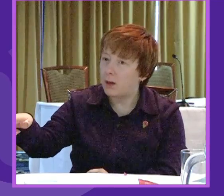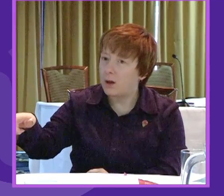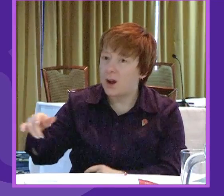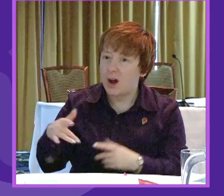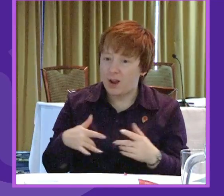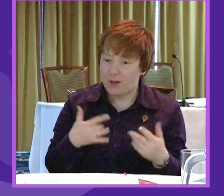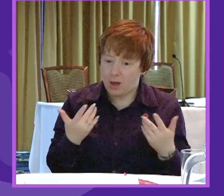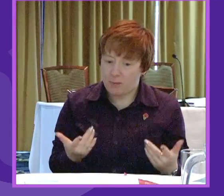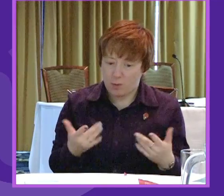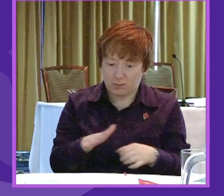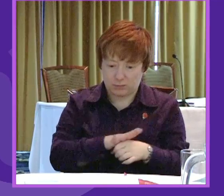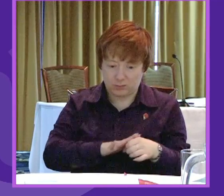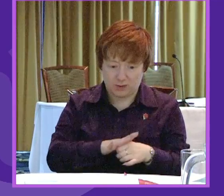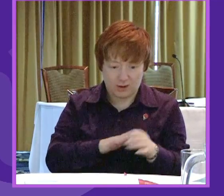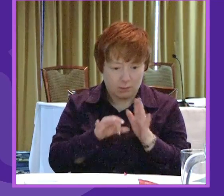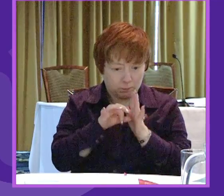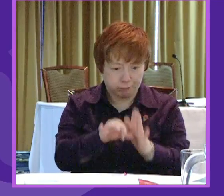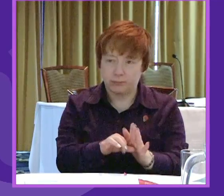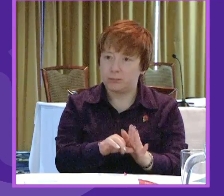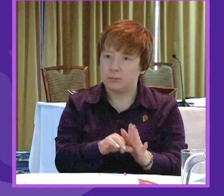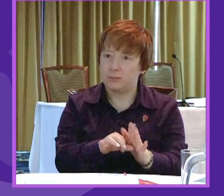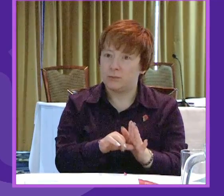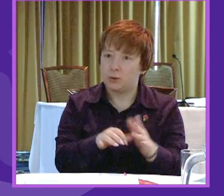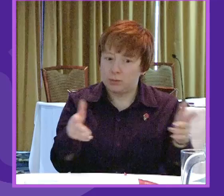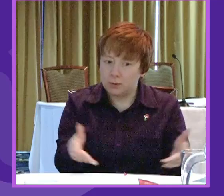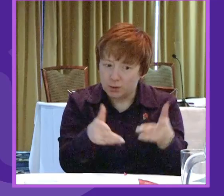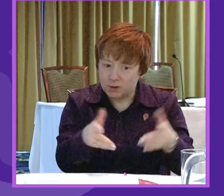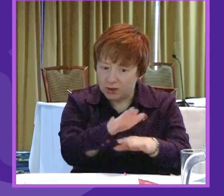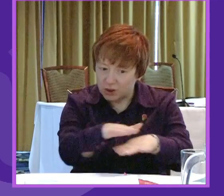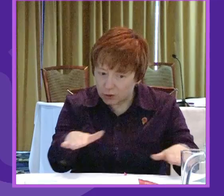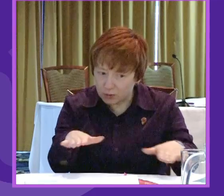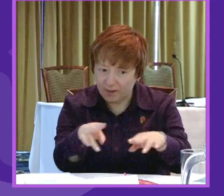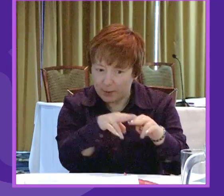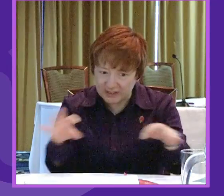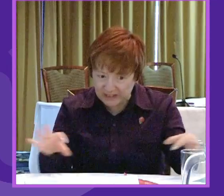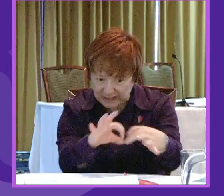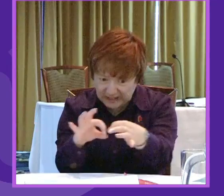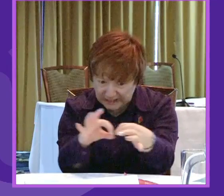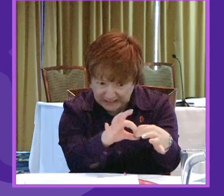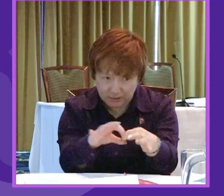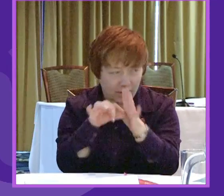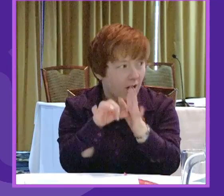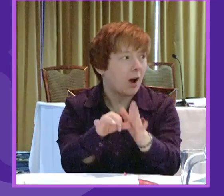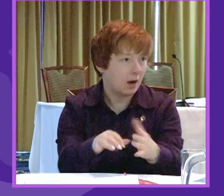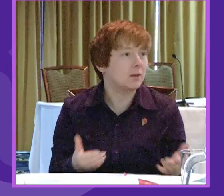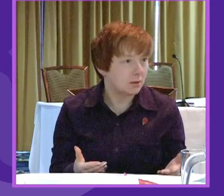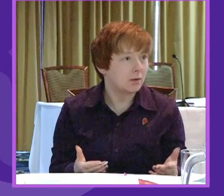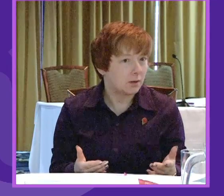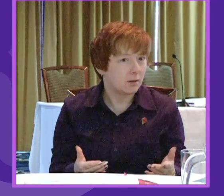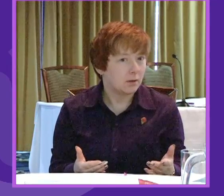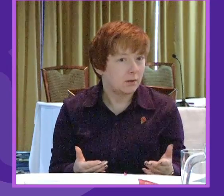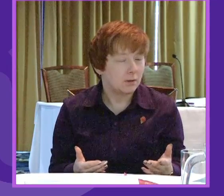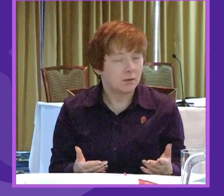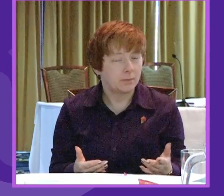very, very hard to just have attachments or encourage attachments in some of the children and families that we